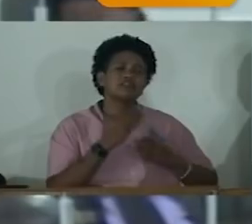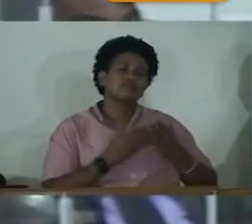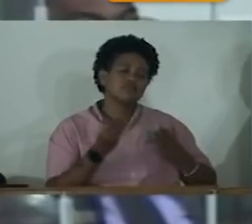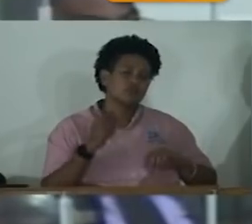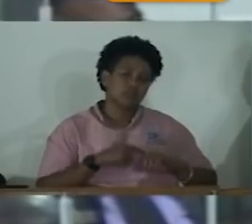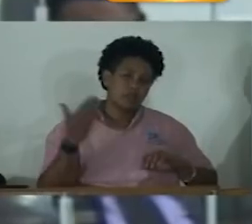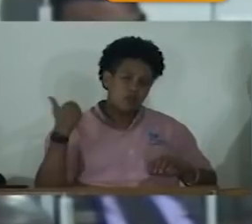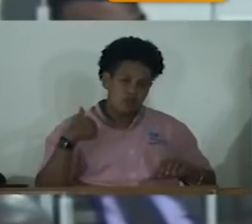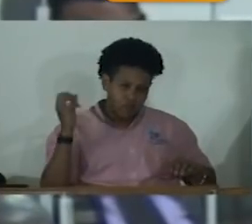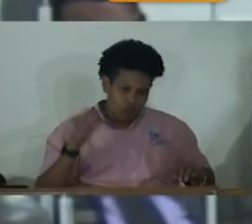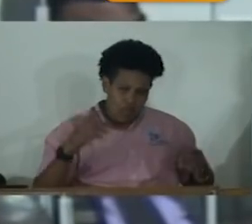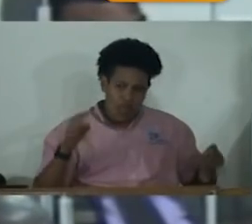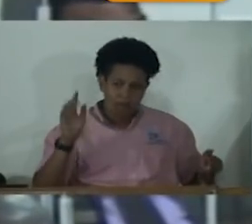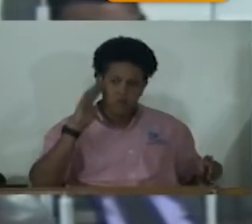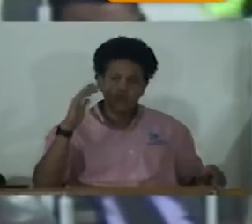contribution to the